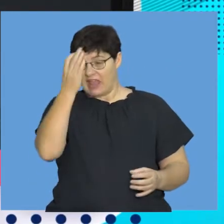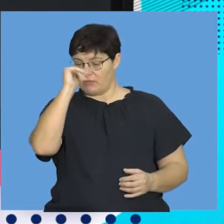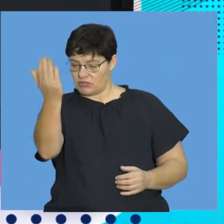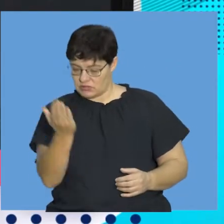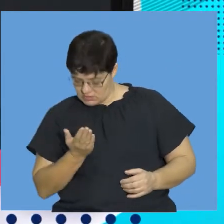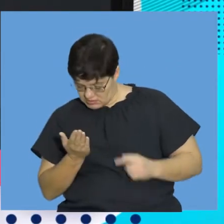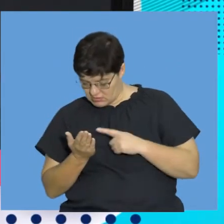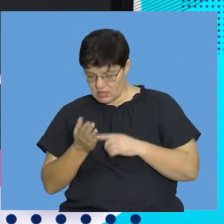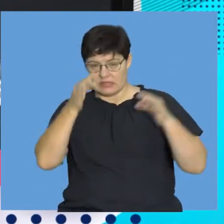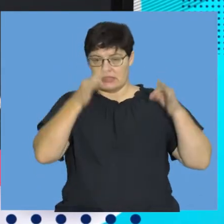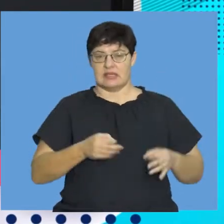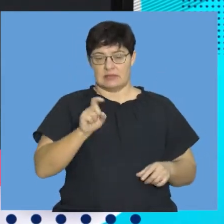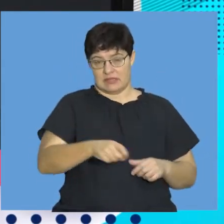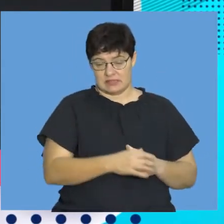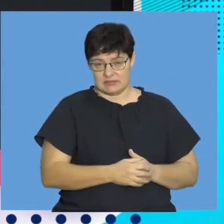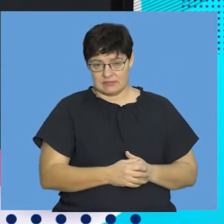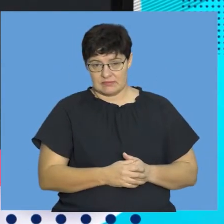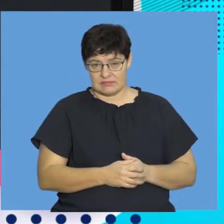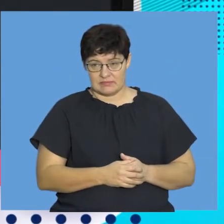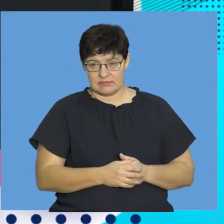that you have. Right?